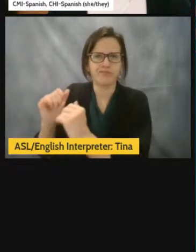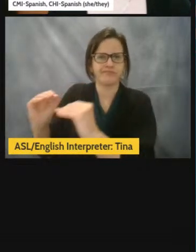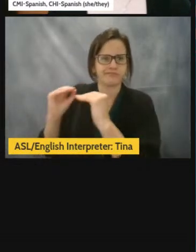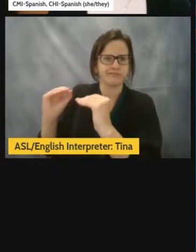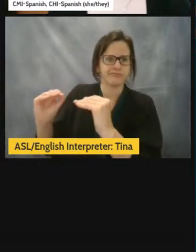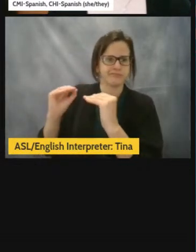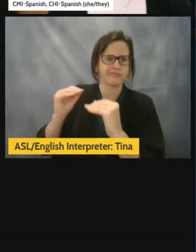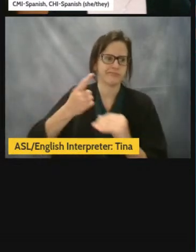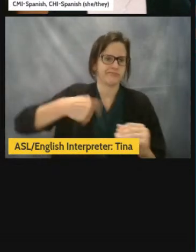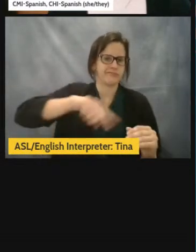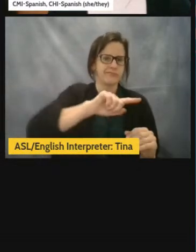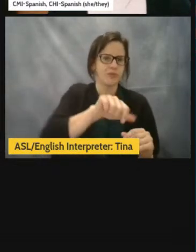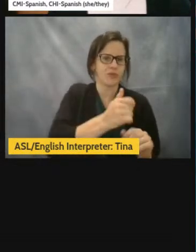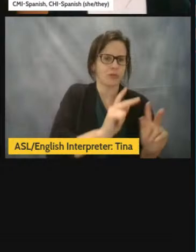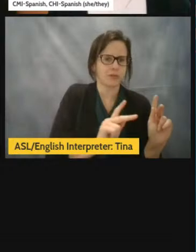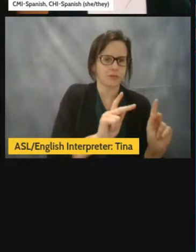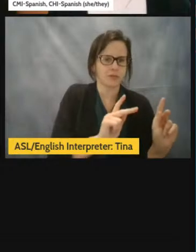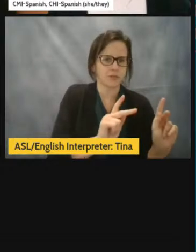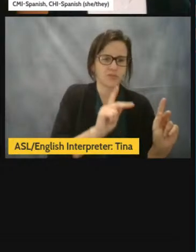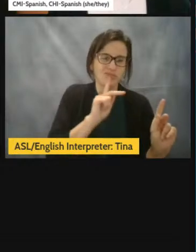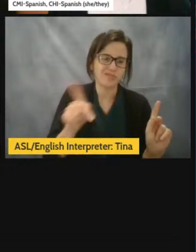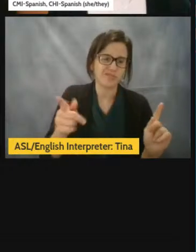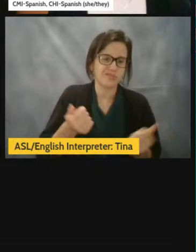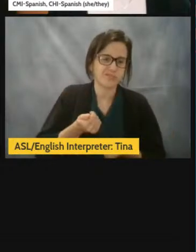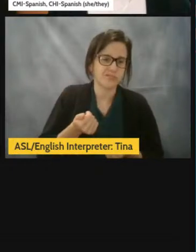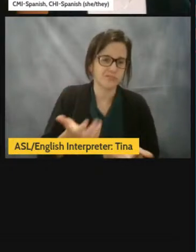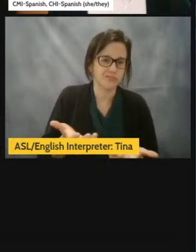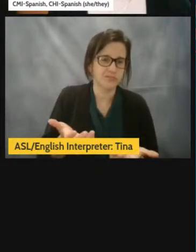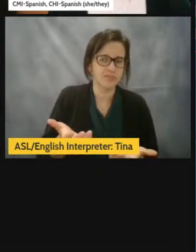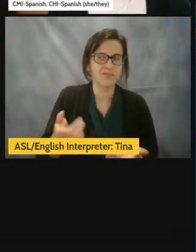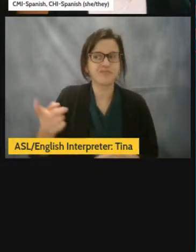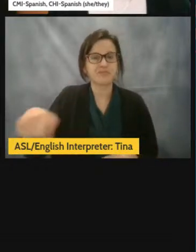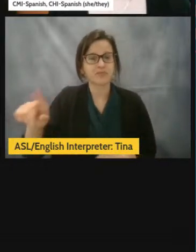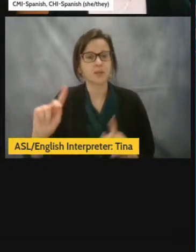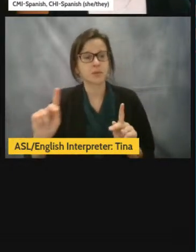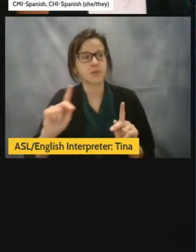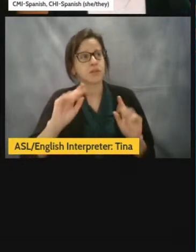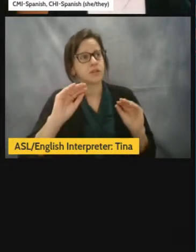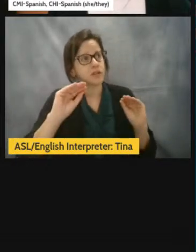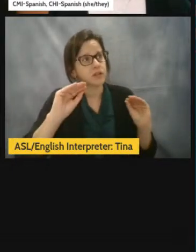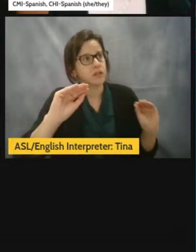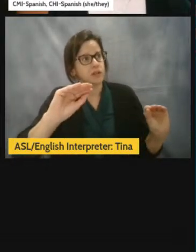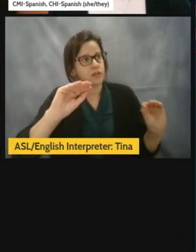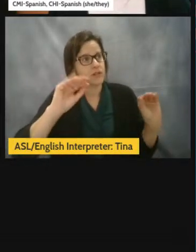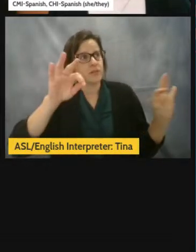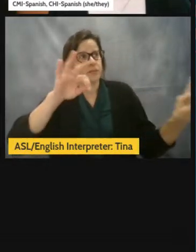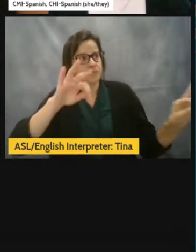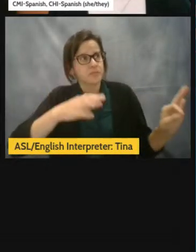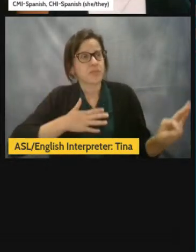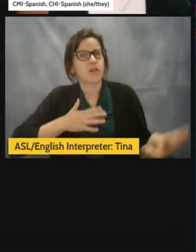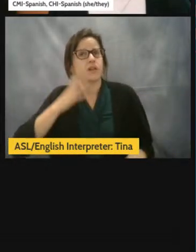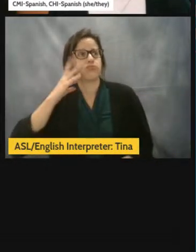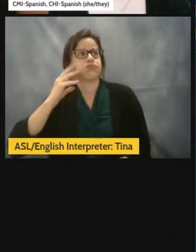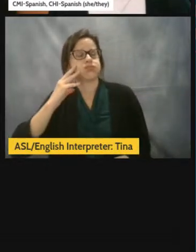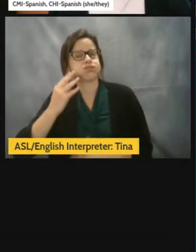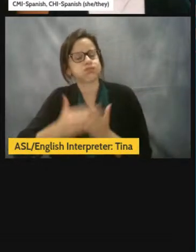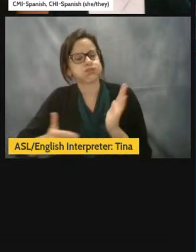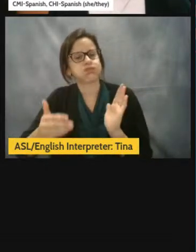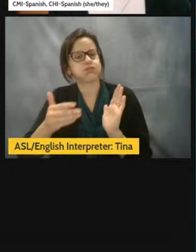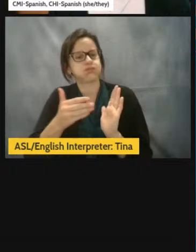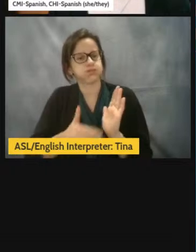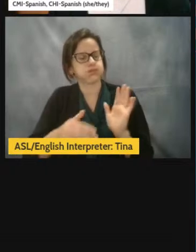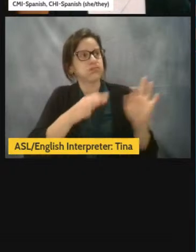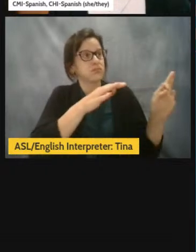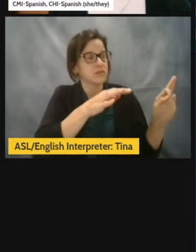It is exhausting for people to have to explain their existence and the struggles they face over and over